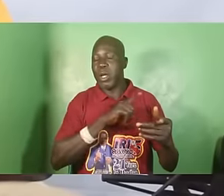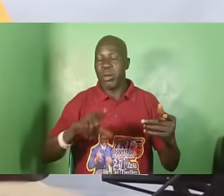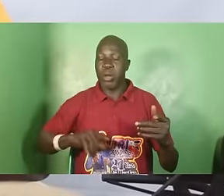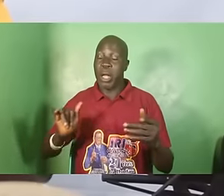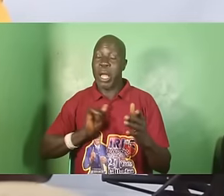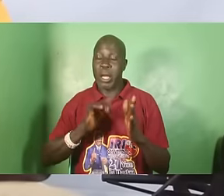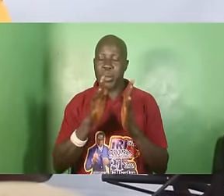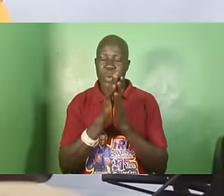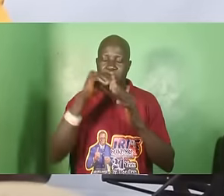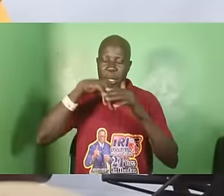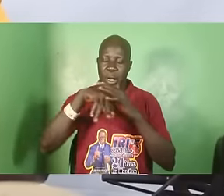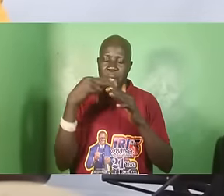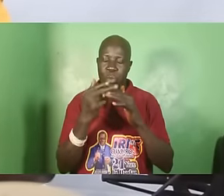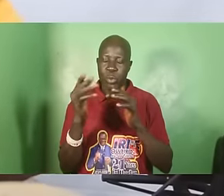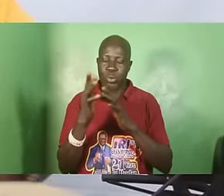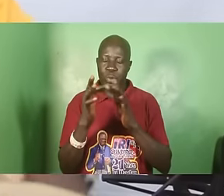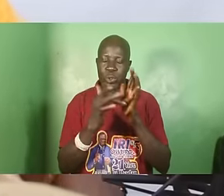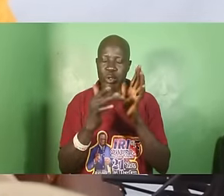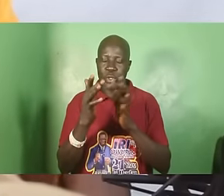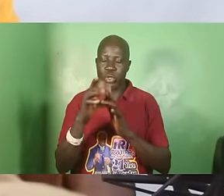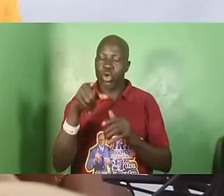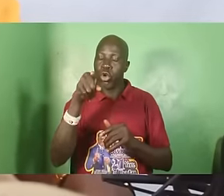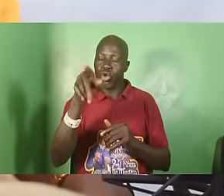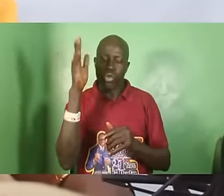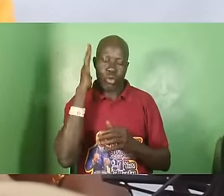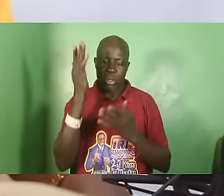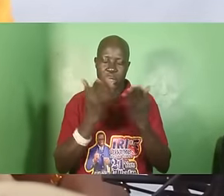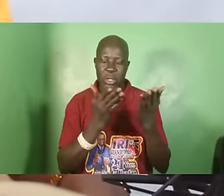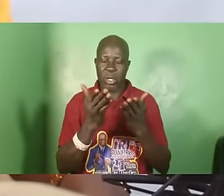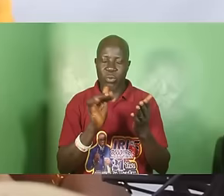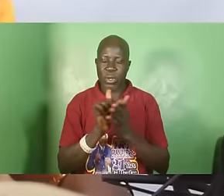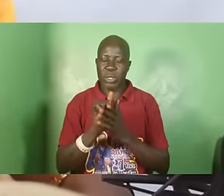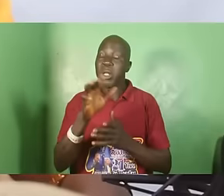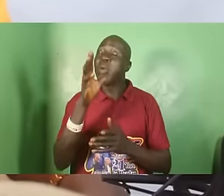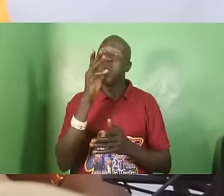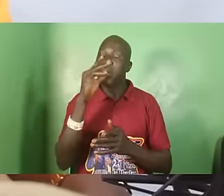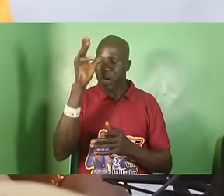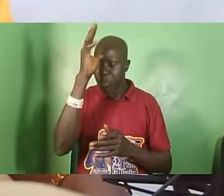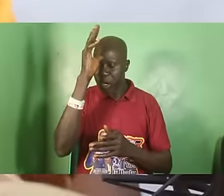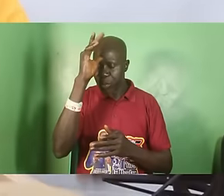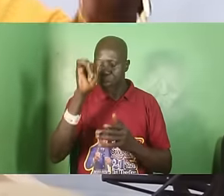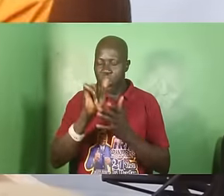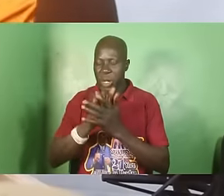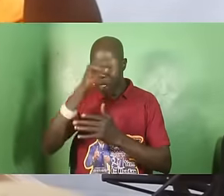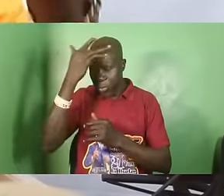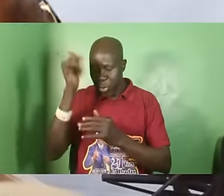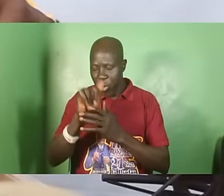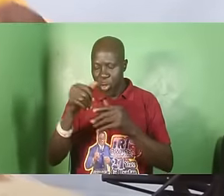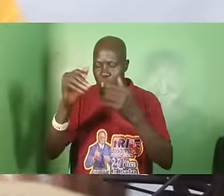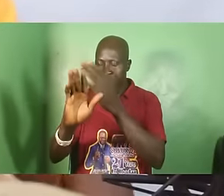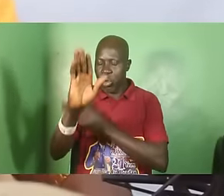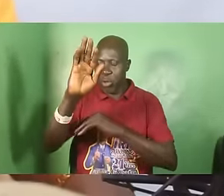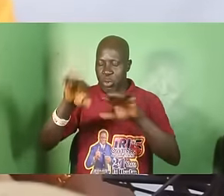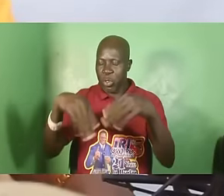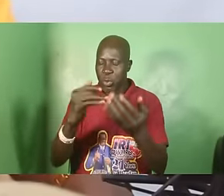gbàdúrà. I pray. Ní orúkọ Jésù. In the name of Jesus. Ìwọ ìránṣẹ́ yìí. You this servant. Mọ̀mọ́ ìbàbá yìí. This man and woman. Tọ́lọ́ yọ̀dá ọmọ ológun